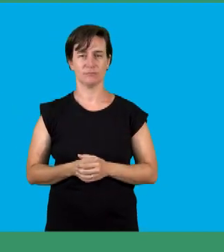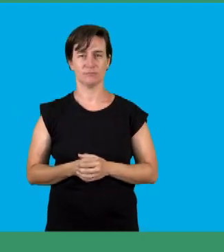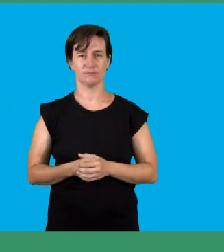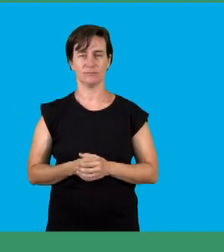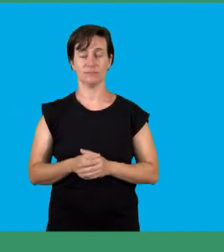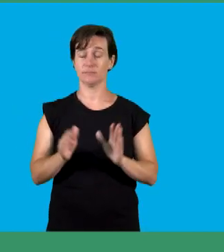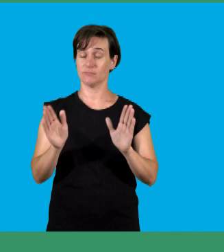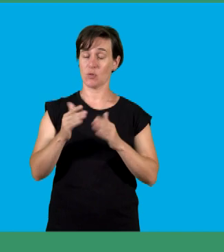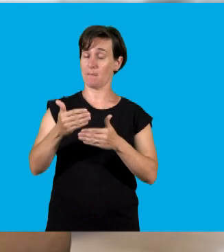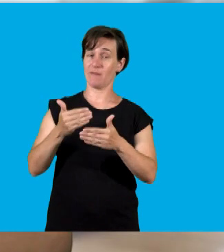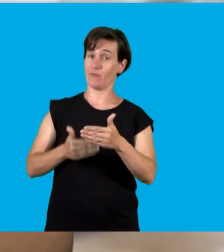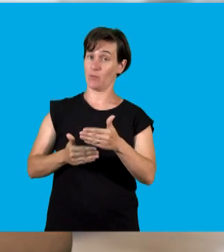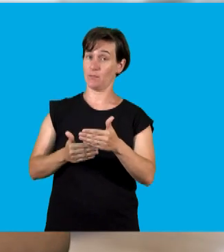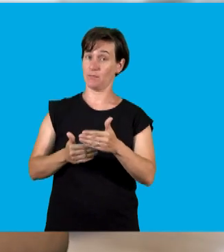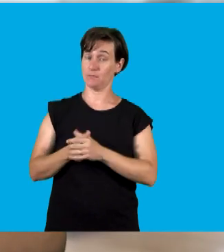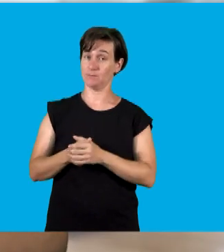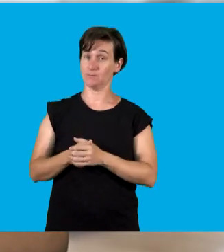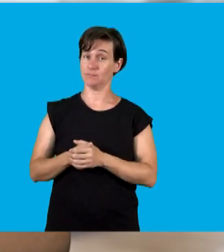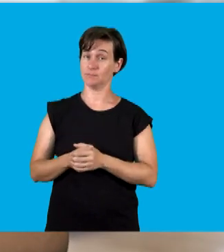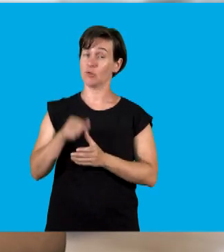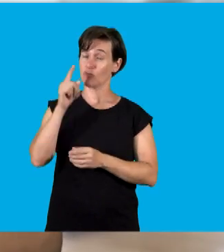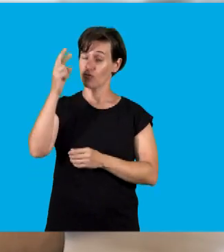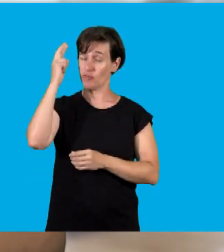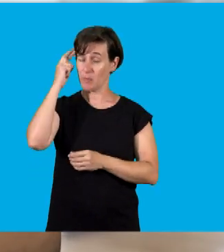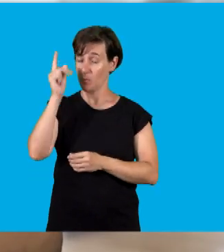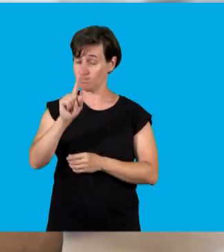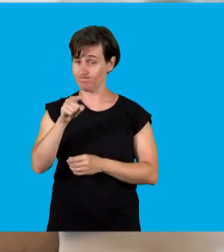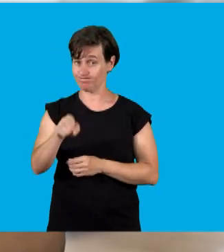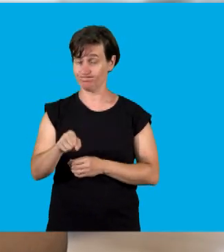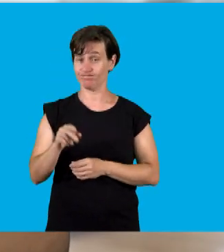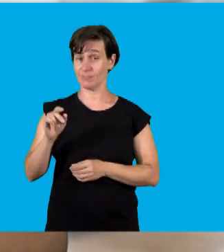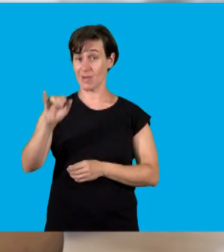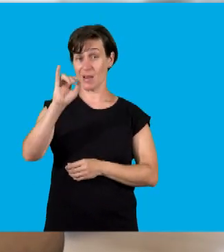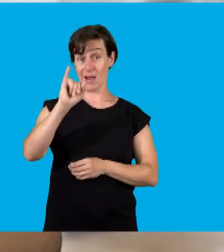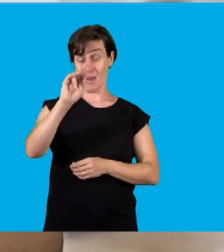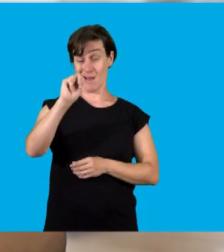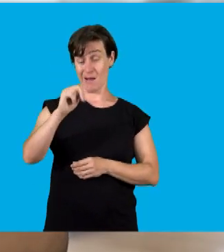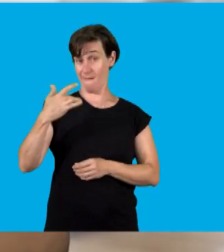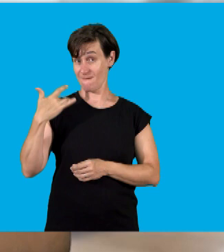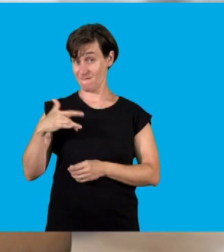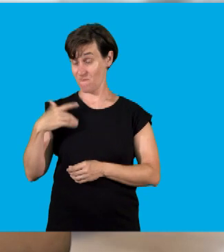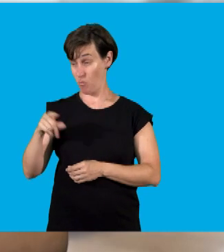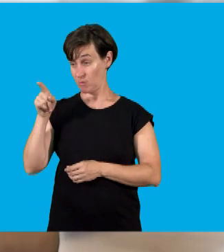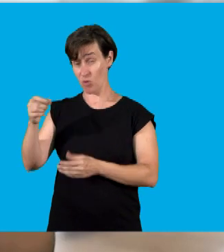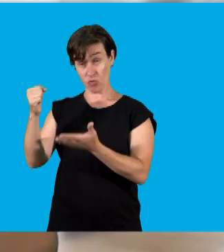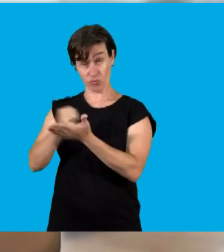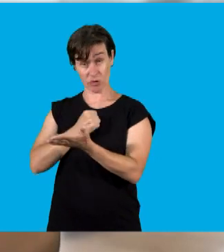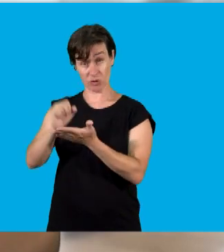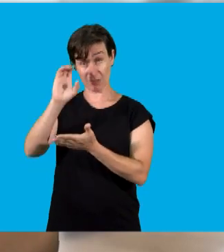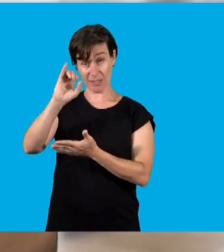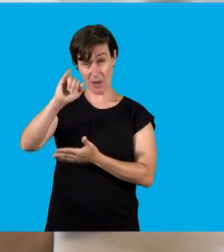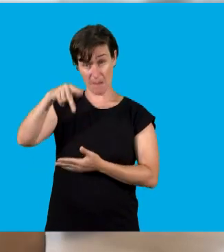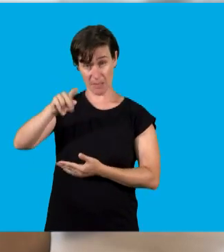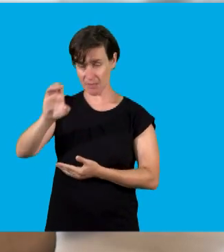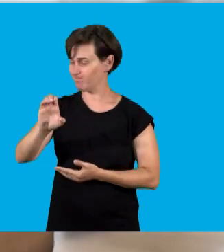even go to those examples, let us just remind one another. We said that in our informal sector, we find businesses that are not